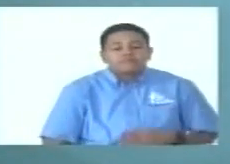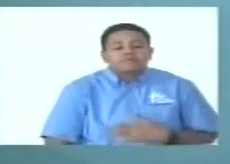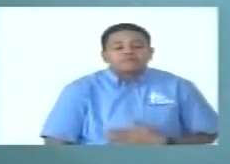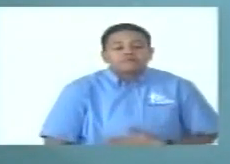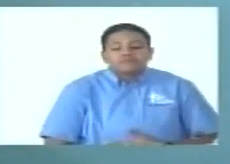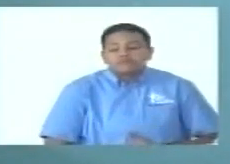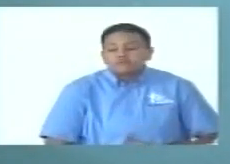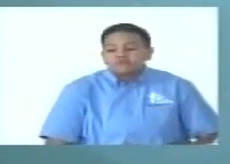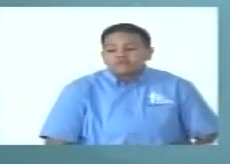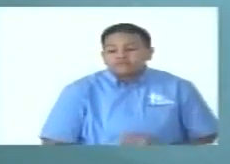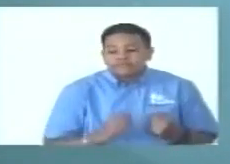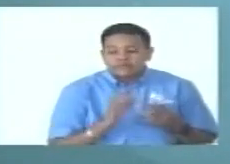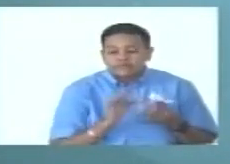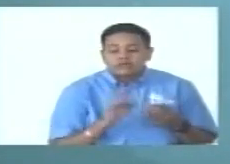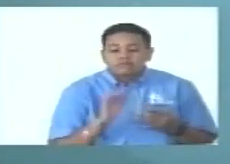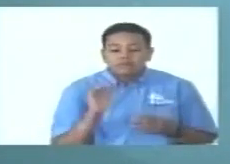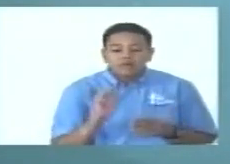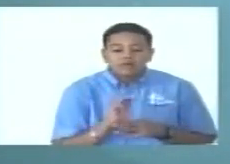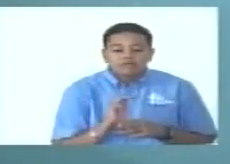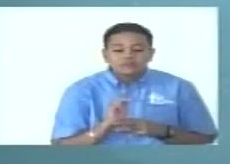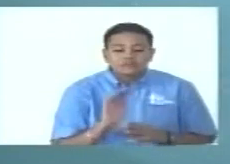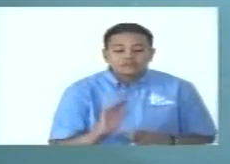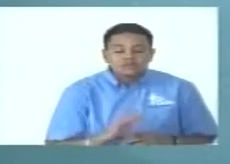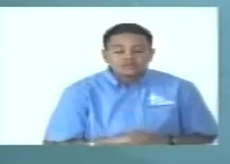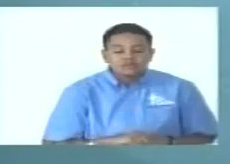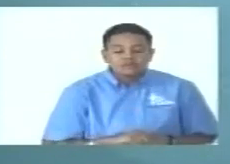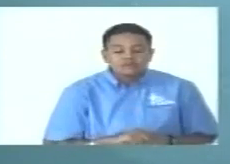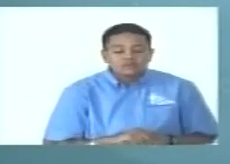Statements by ministers.